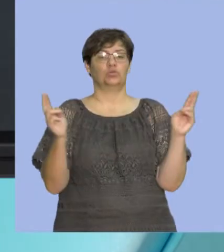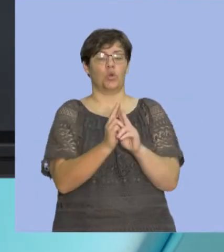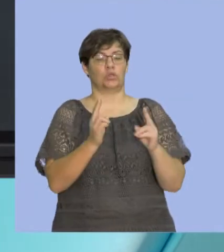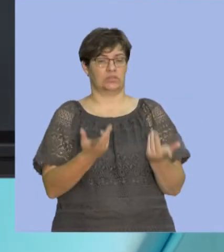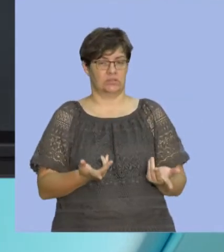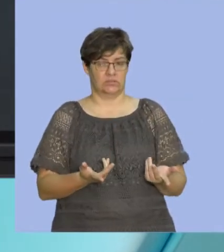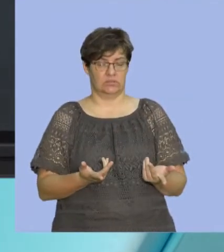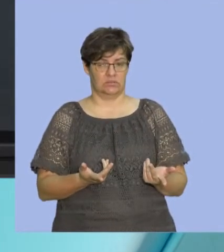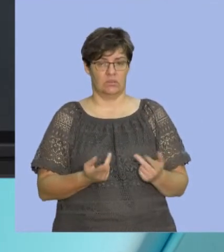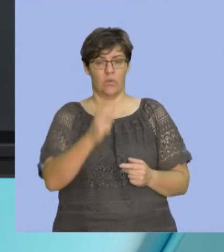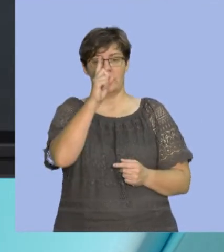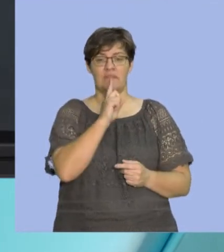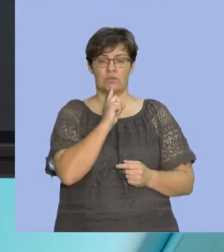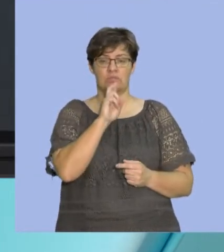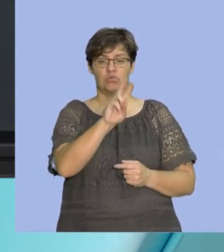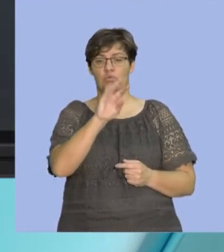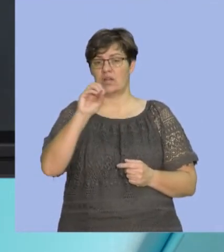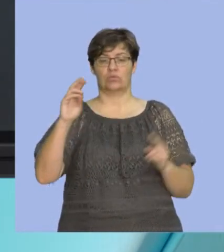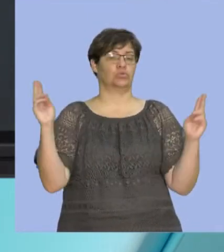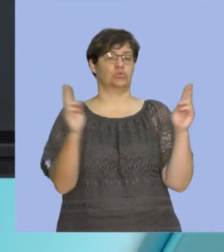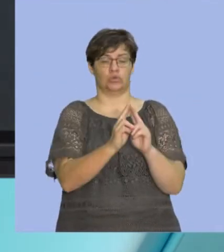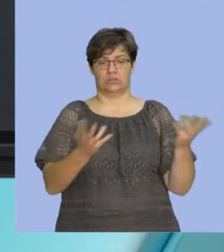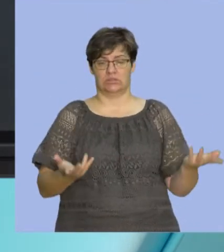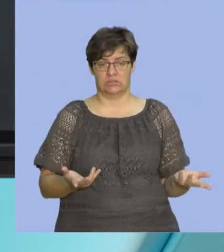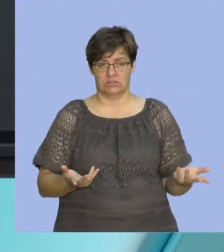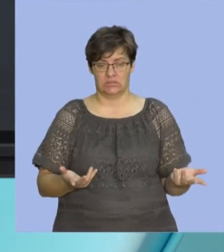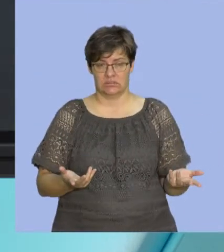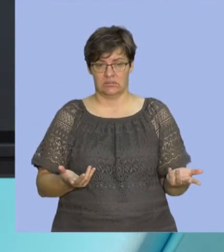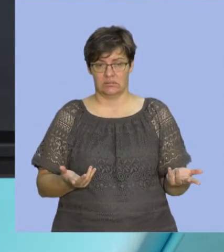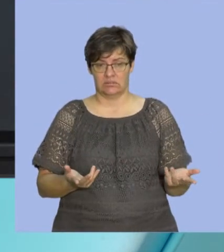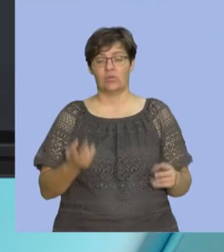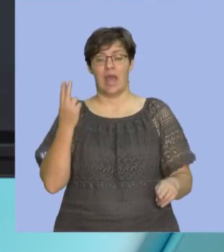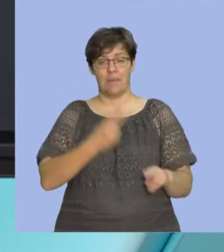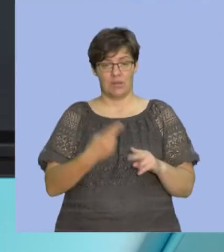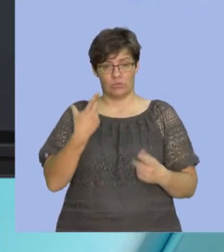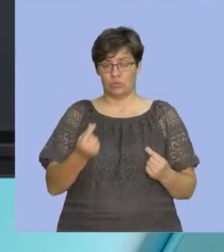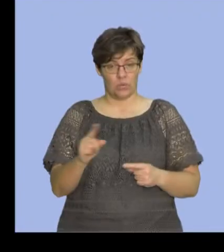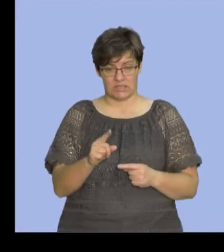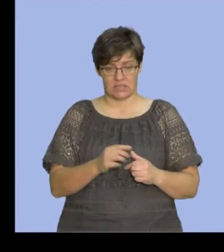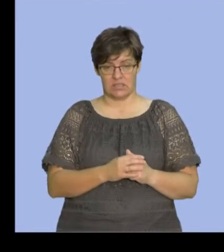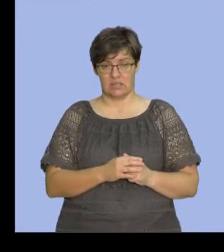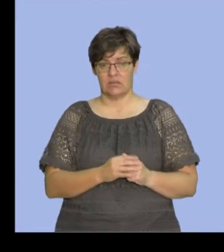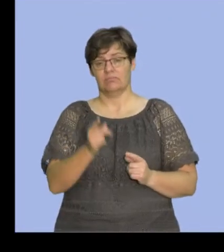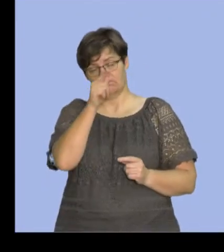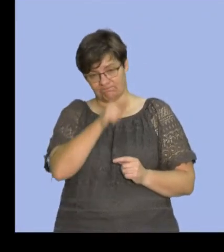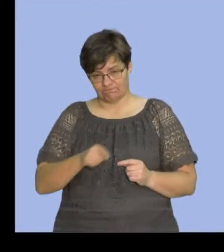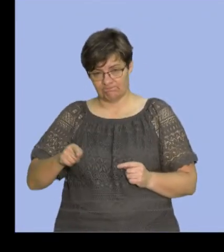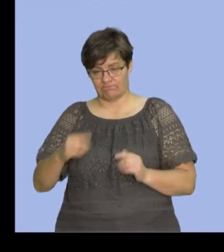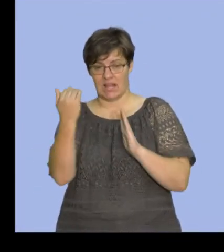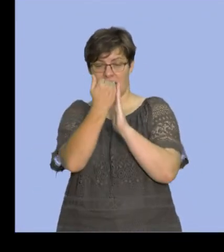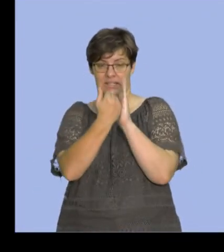It had 1,200 too little. Immediately, what am I going to do? I'm going to go to my creditors